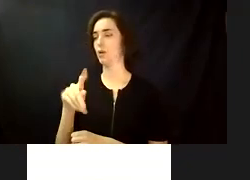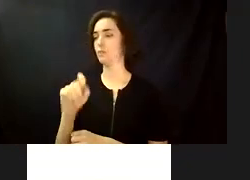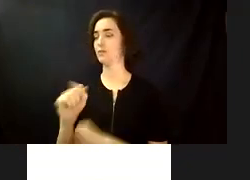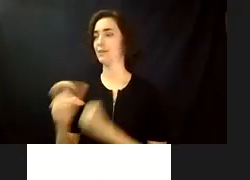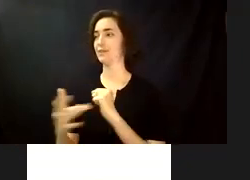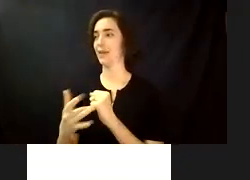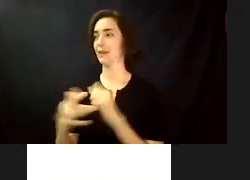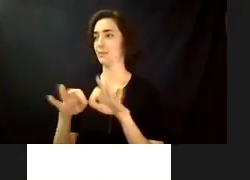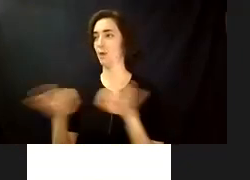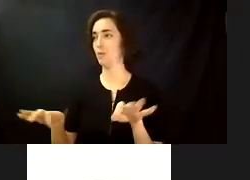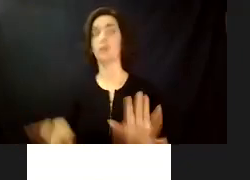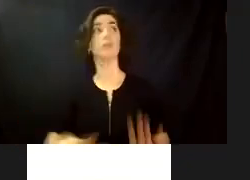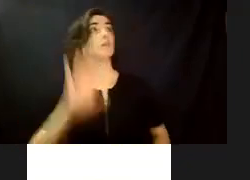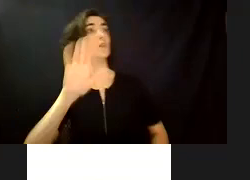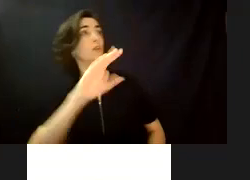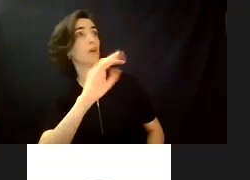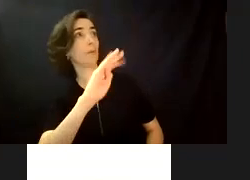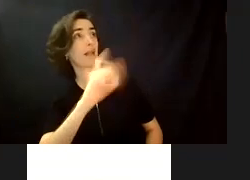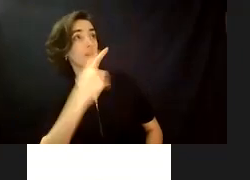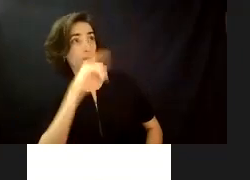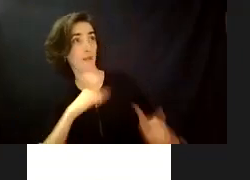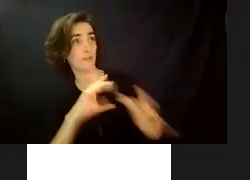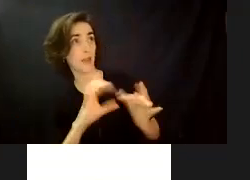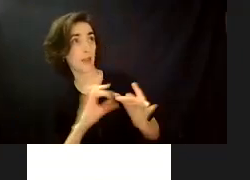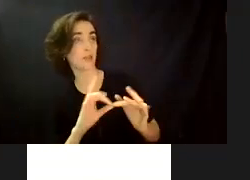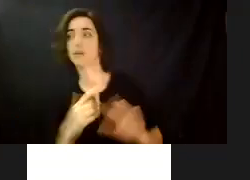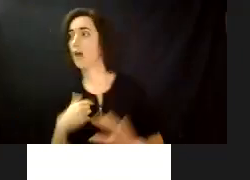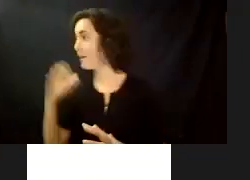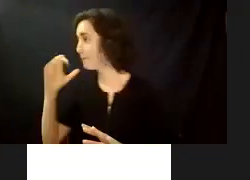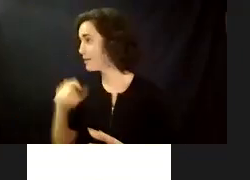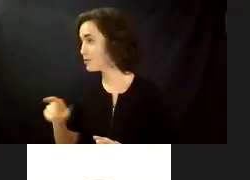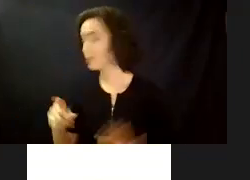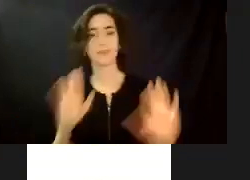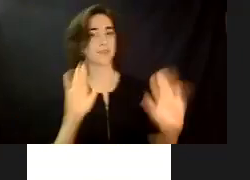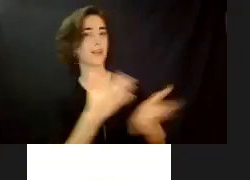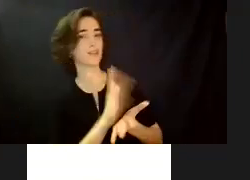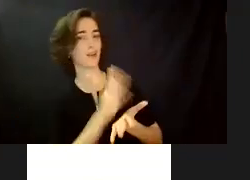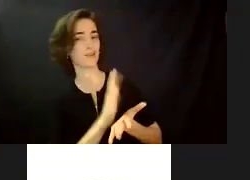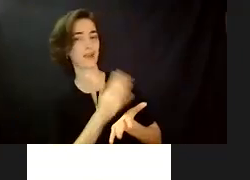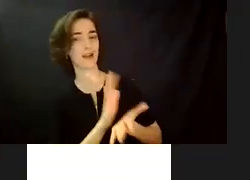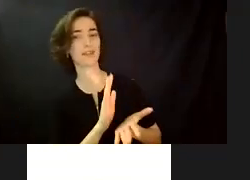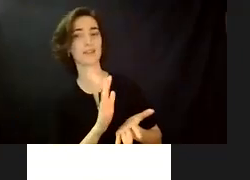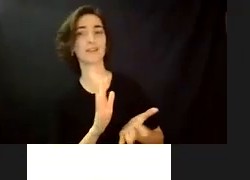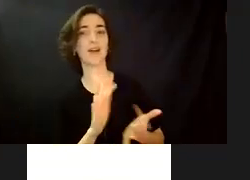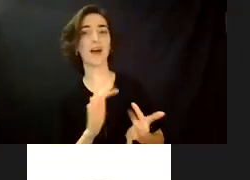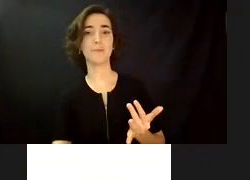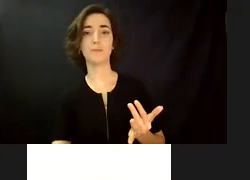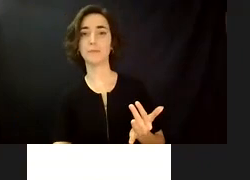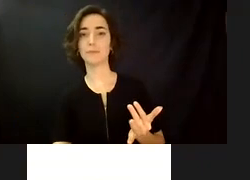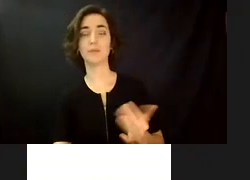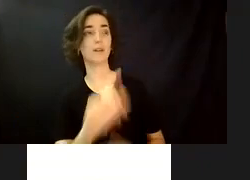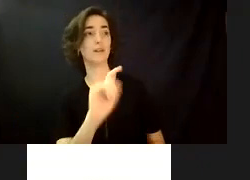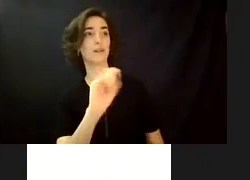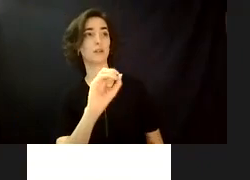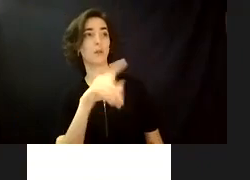Melanie, can I weigh in on this one? Yes. Oh, I'm sorry. I missed you. That's okay. That's all right. Okay. The TOPS